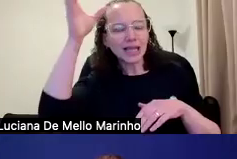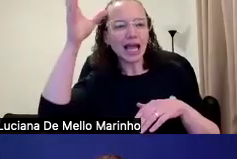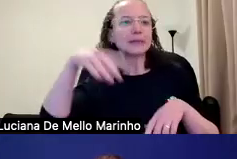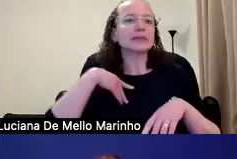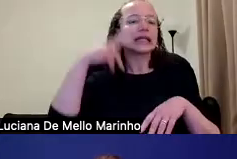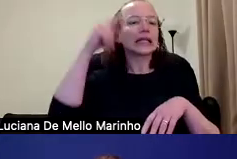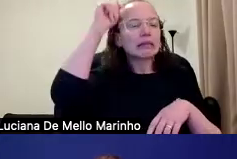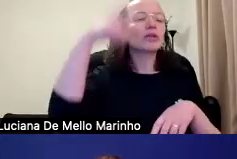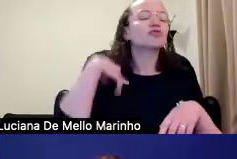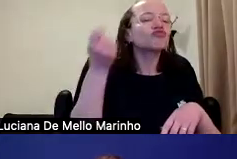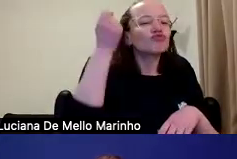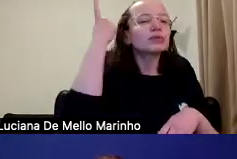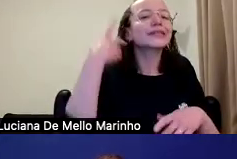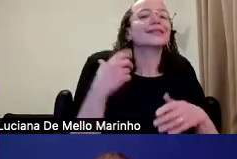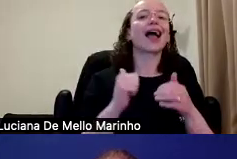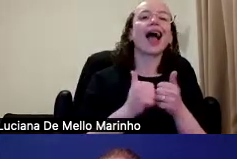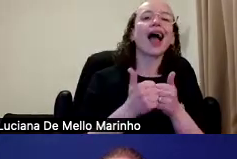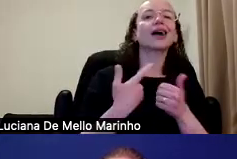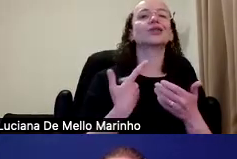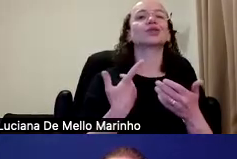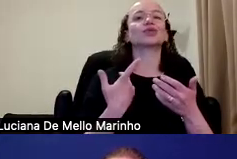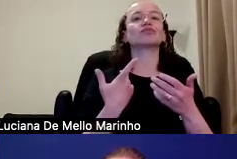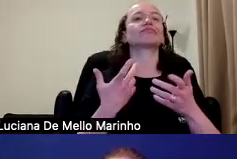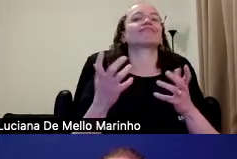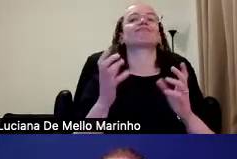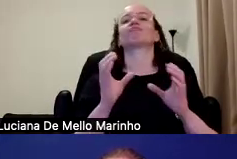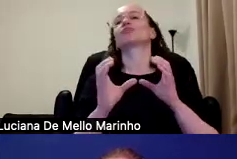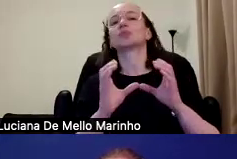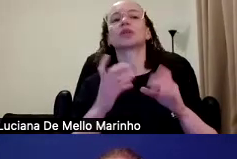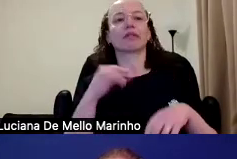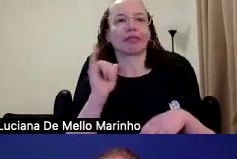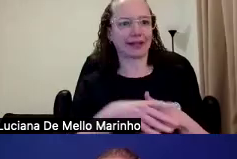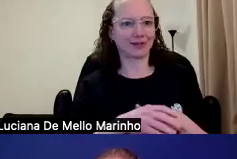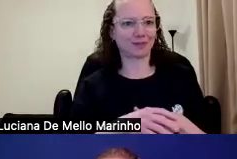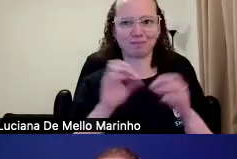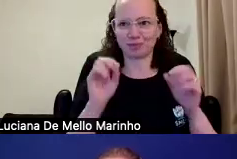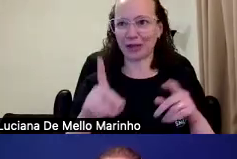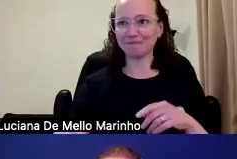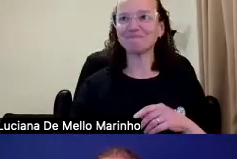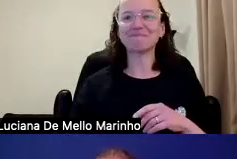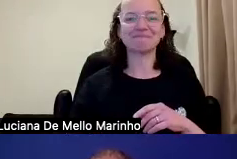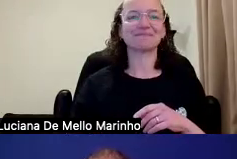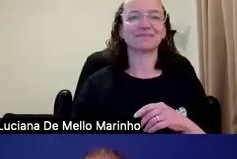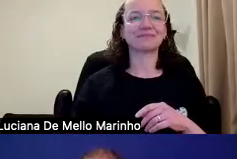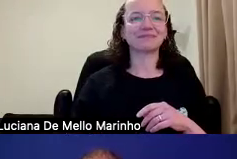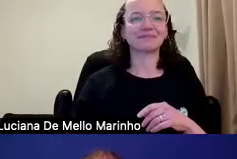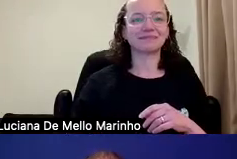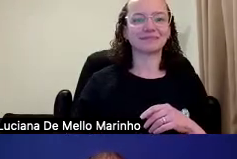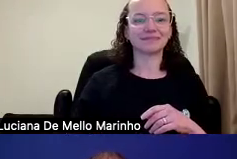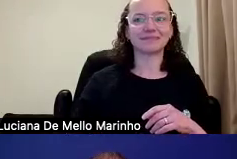you just a basic concept and understanding of how to communicate. Okay.